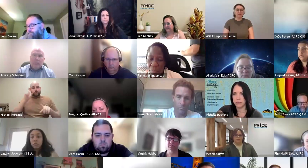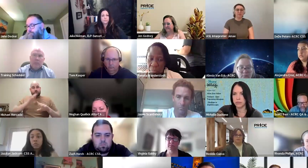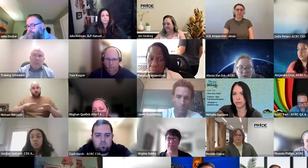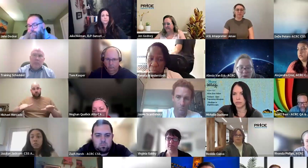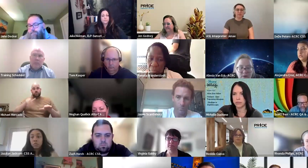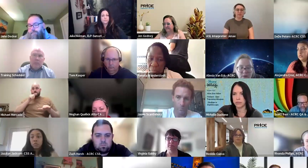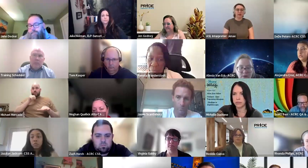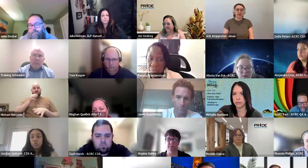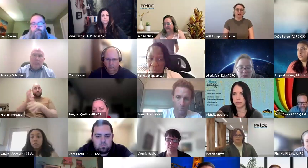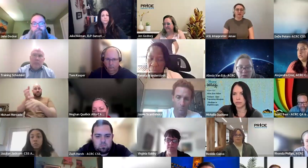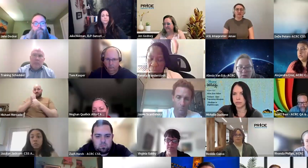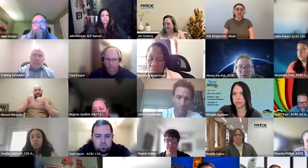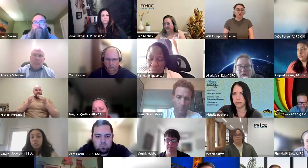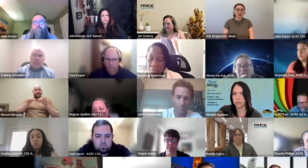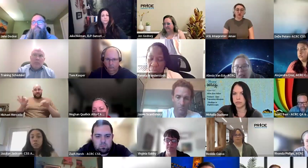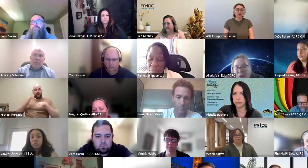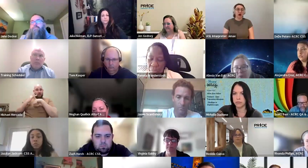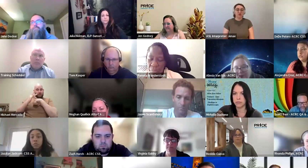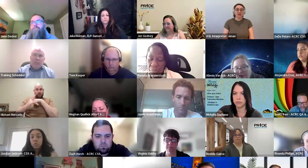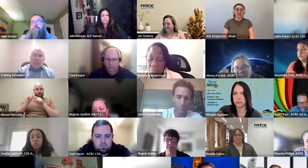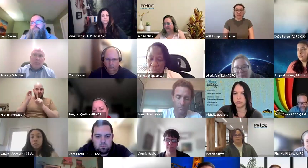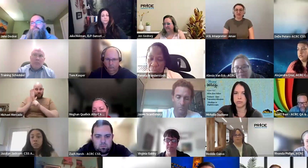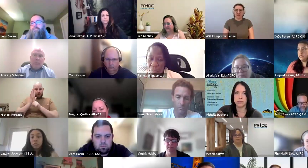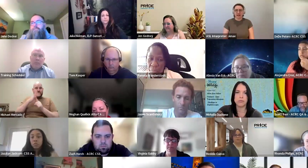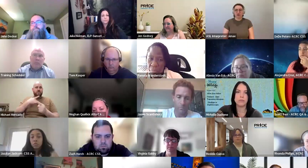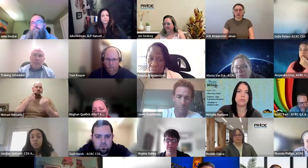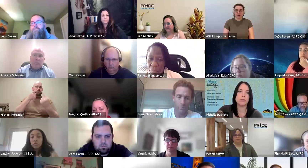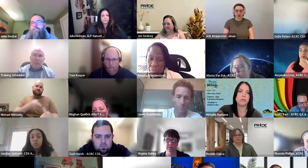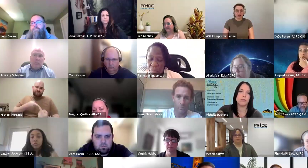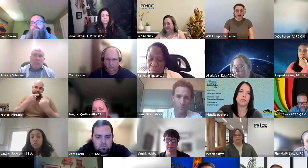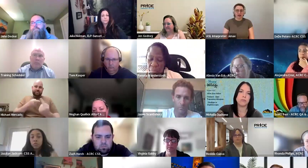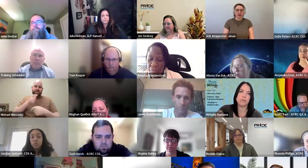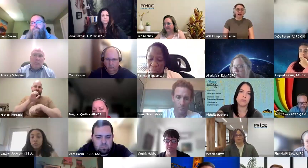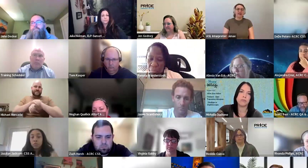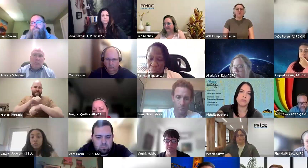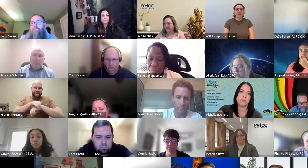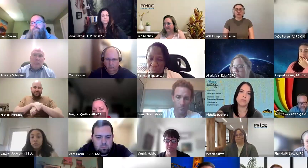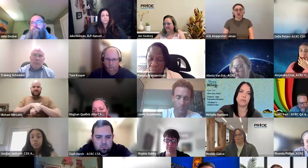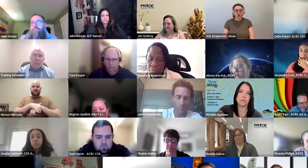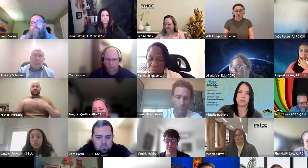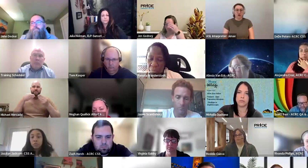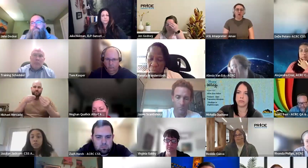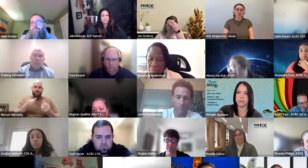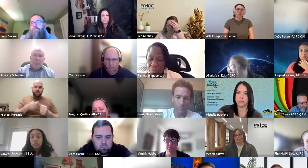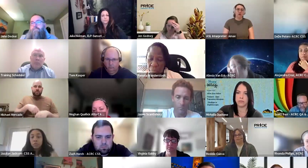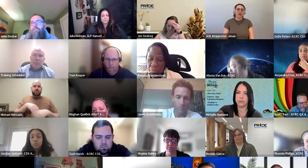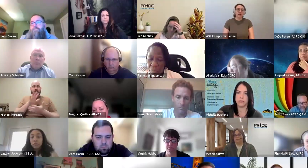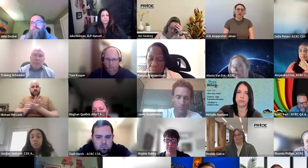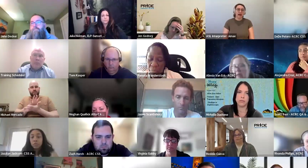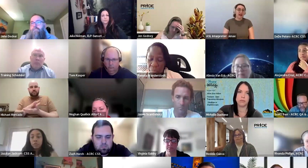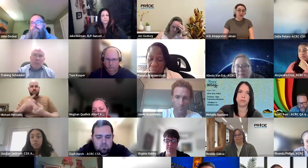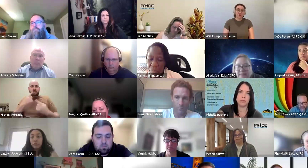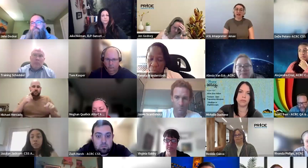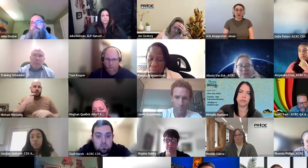well. So deaf children who do not receive language early, they may struggle